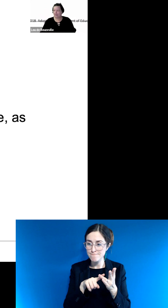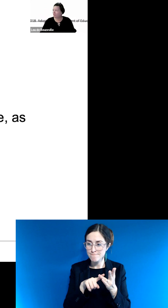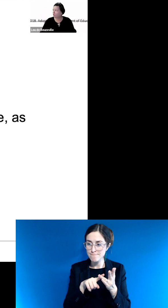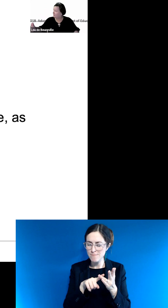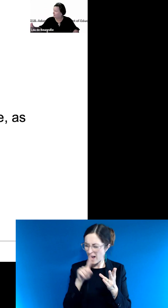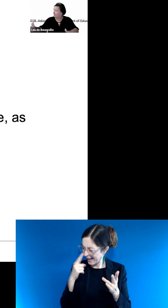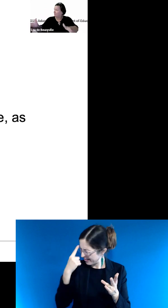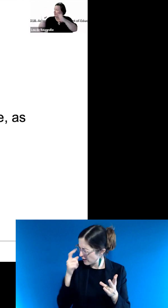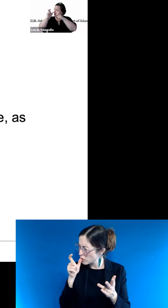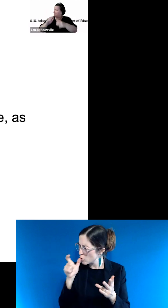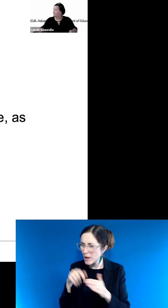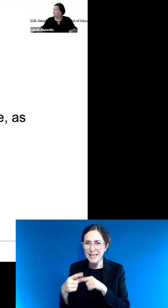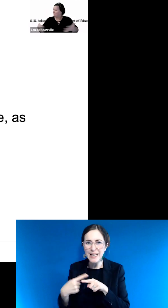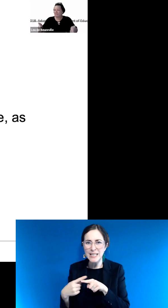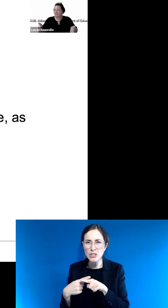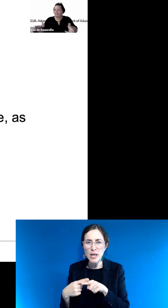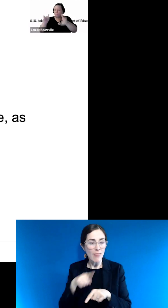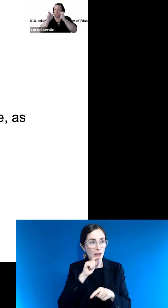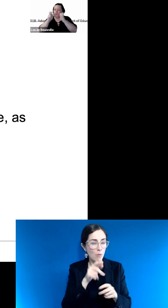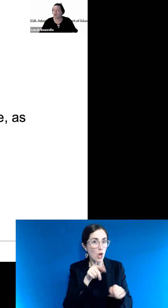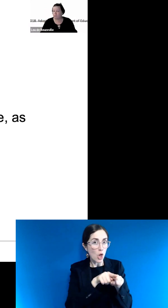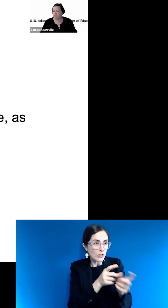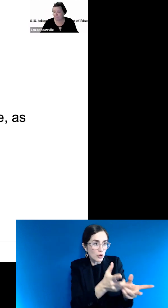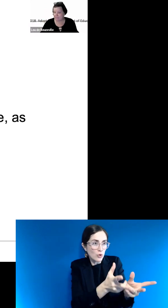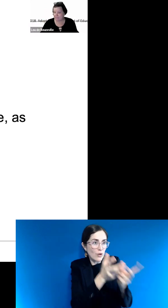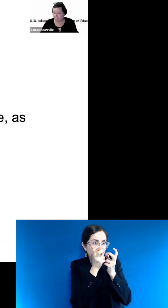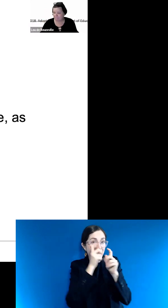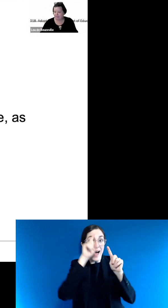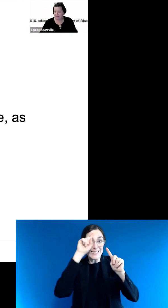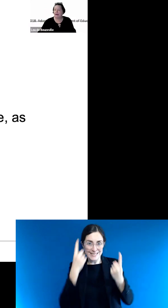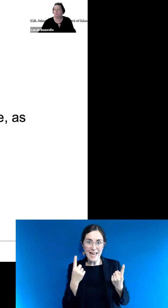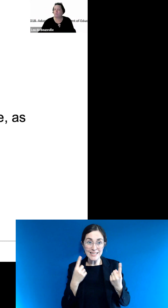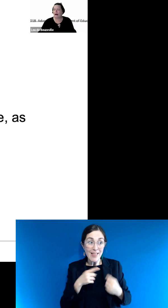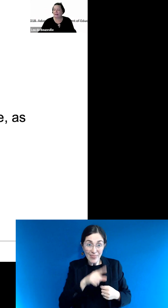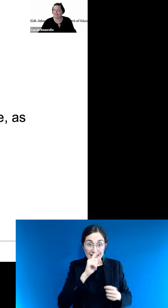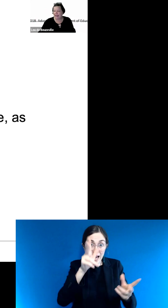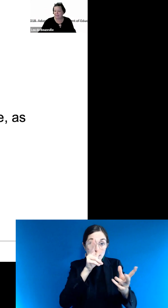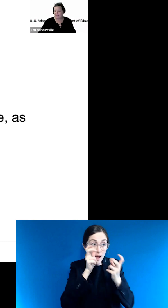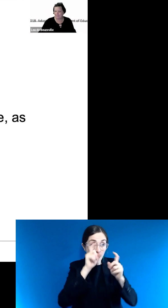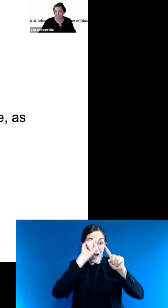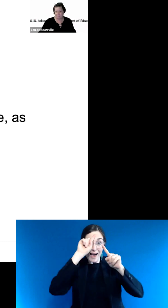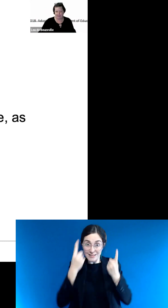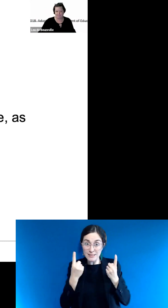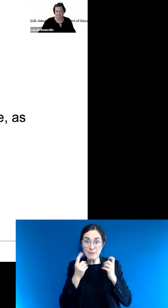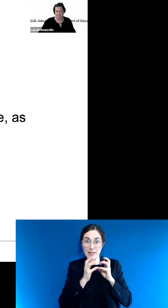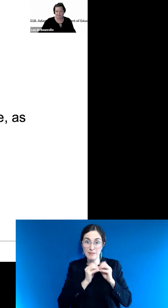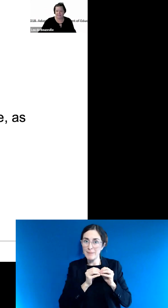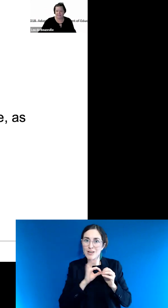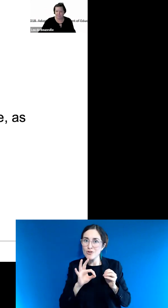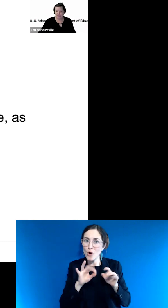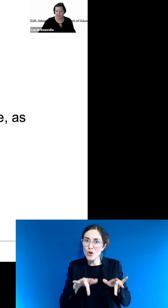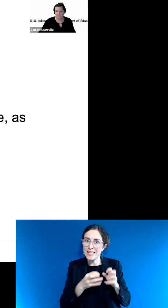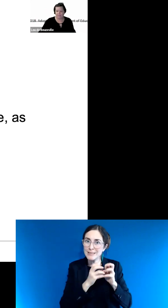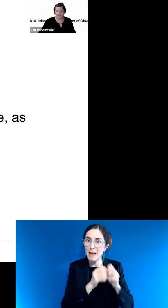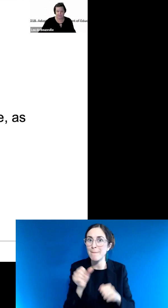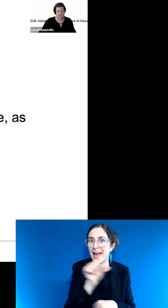thinking an English word. They will learn it receptively. They will be able to understand the fingerspelling.